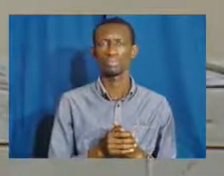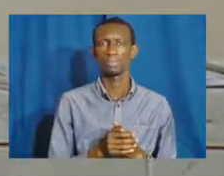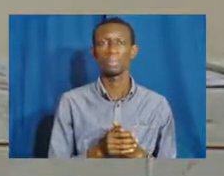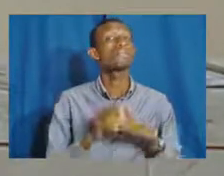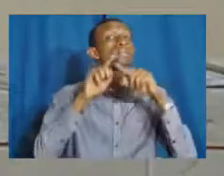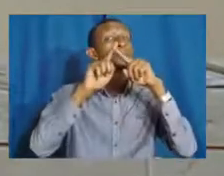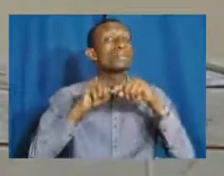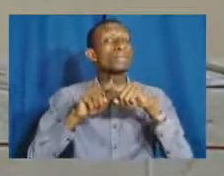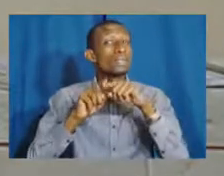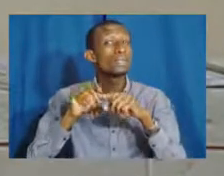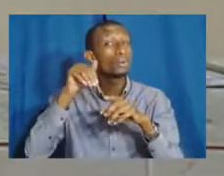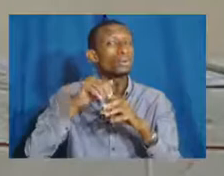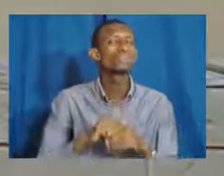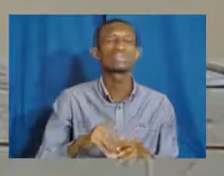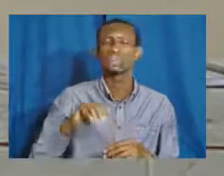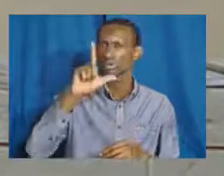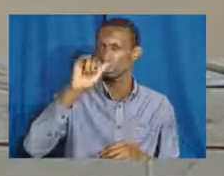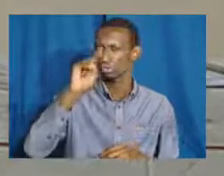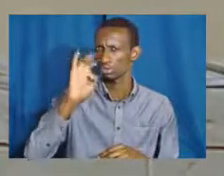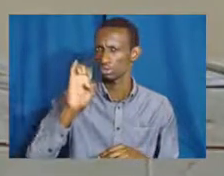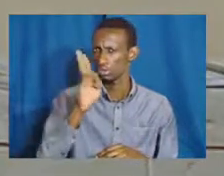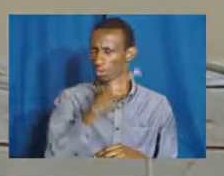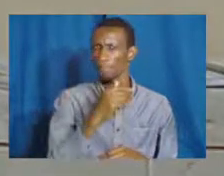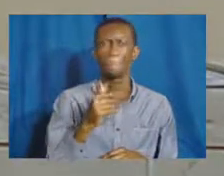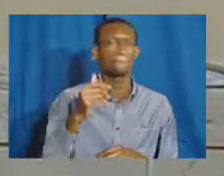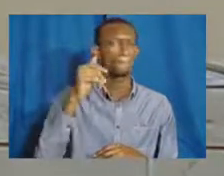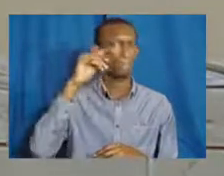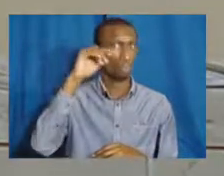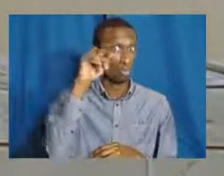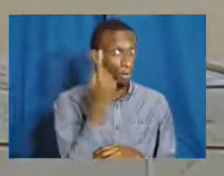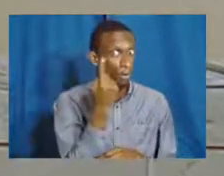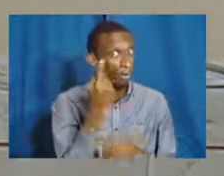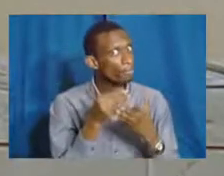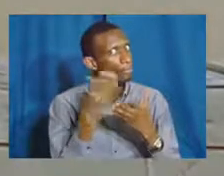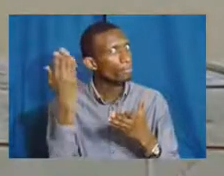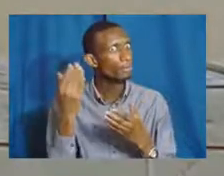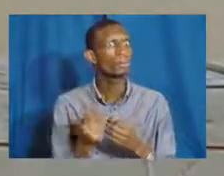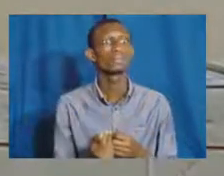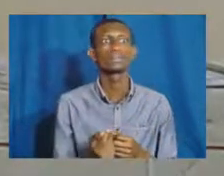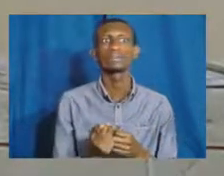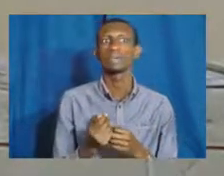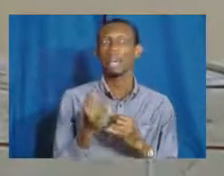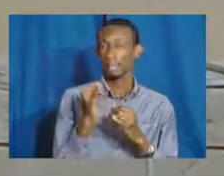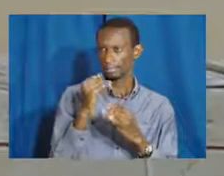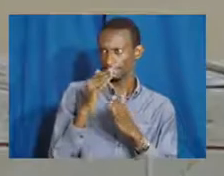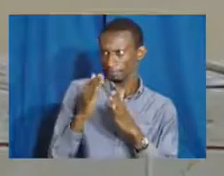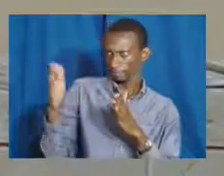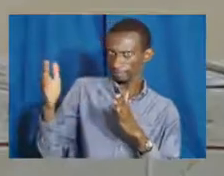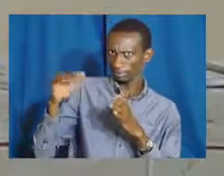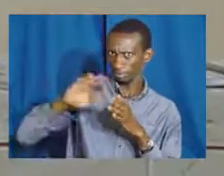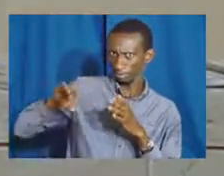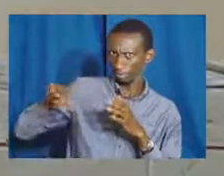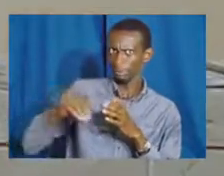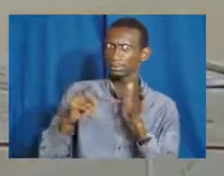depending on linear equation in one variable, as the right-hand side is equal to zero, you